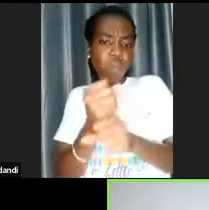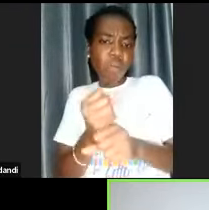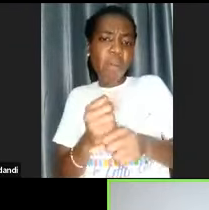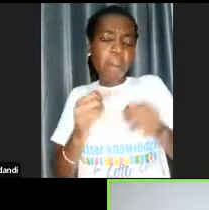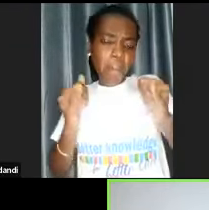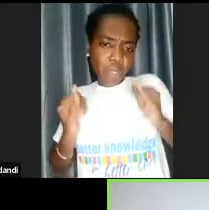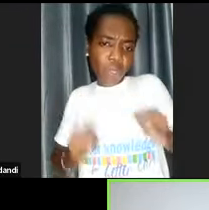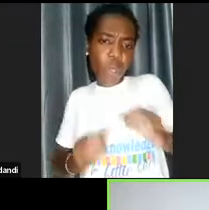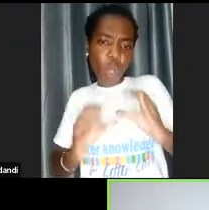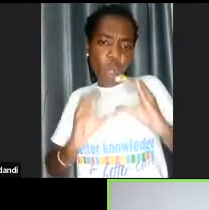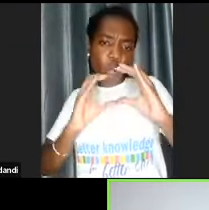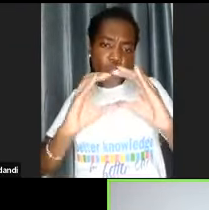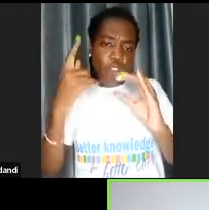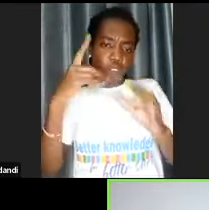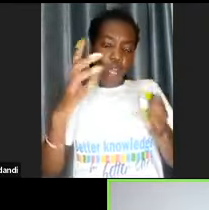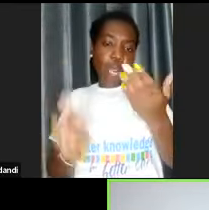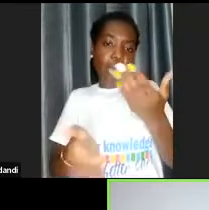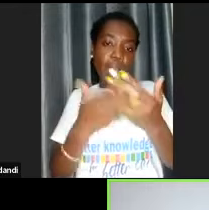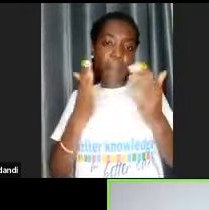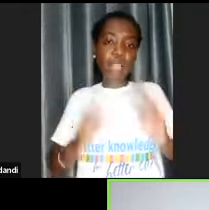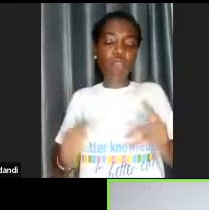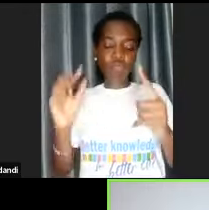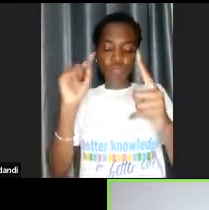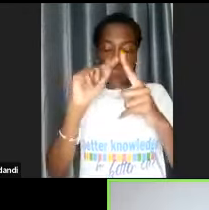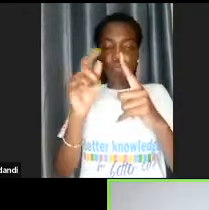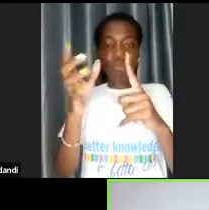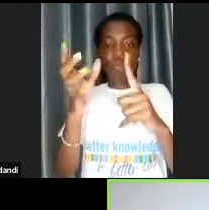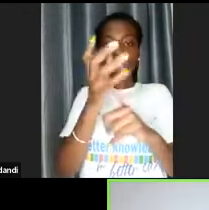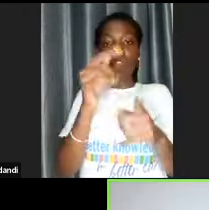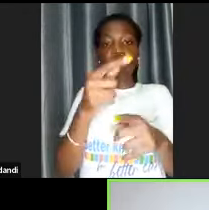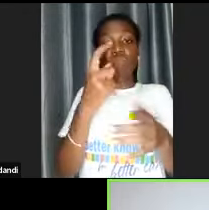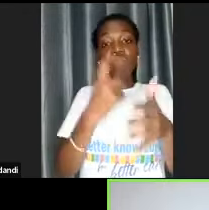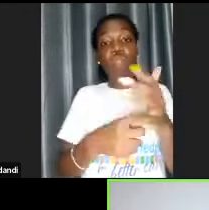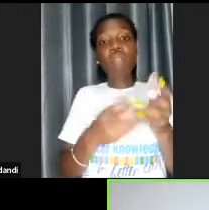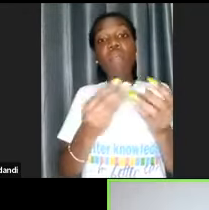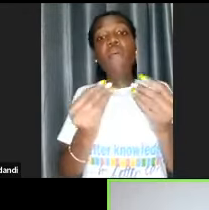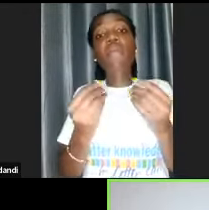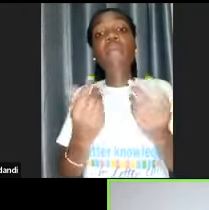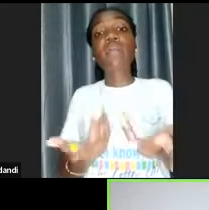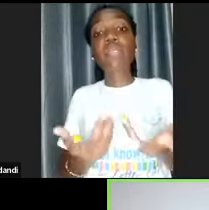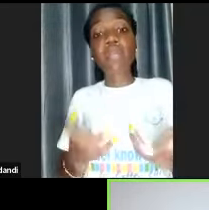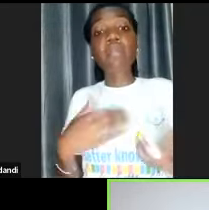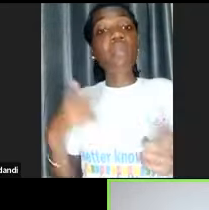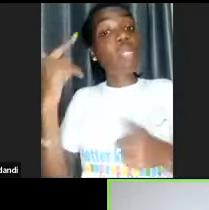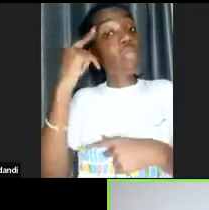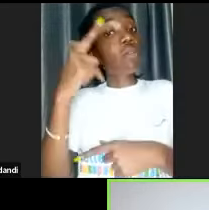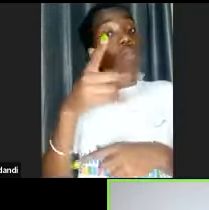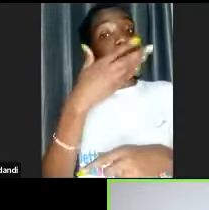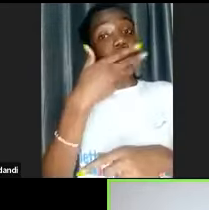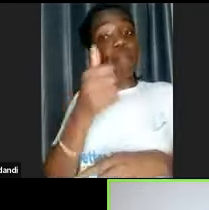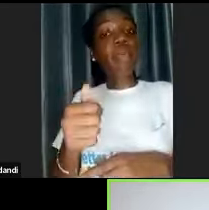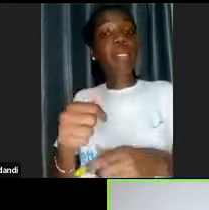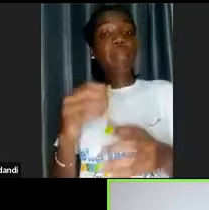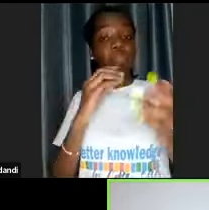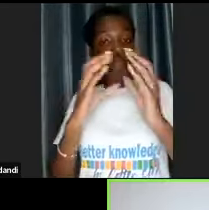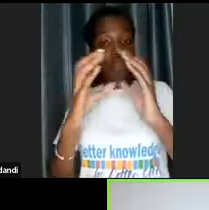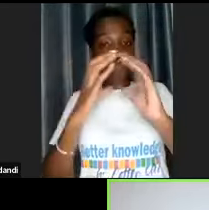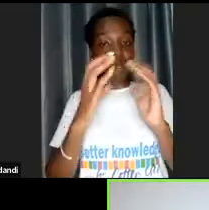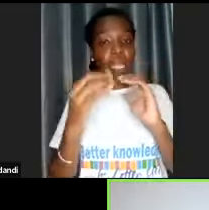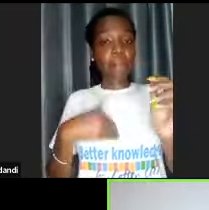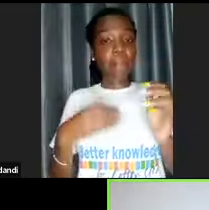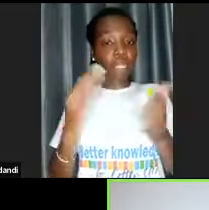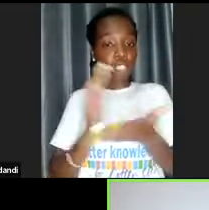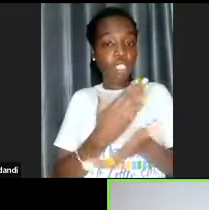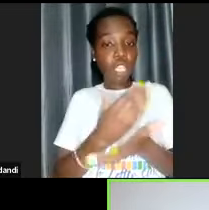achieve their purpose, and how much do you charge? I think Joy Karanja, you can have that conversation with Gabriel. I can share with you his